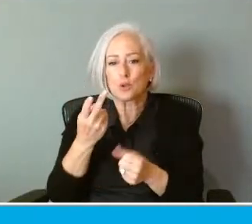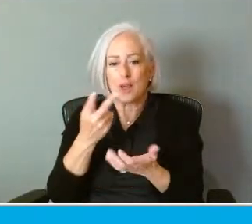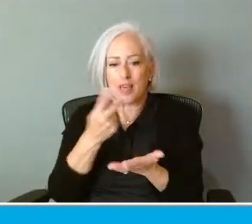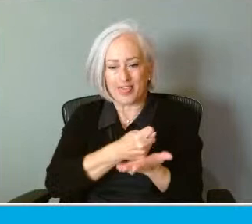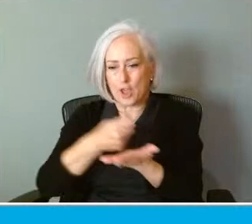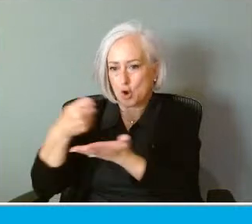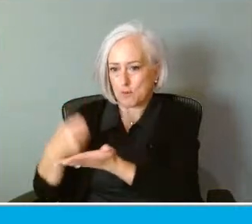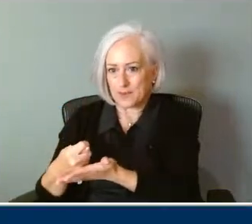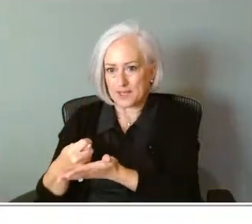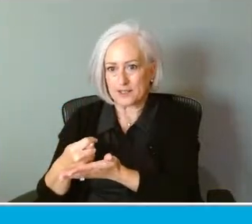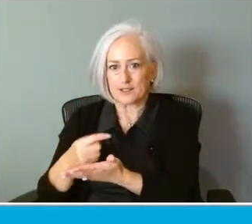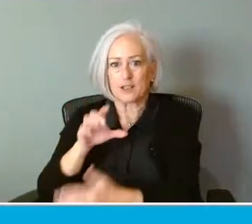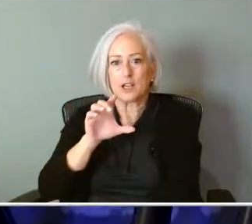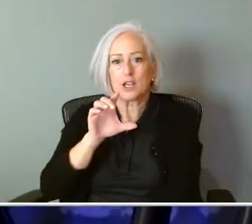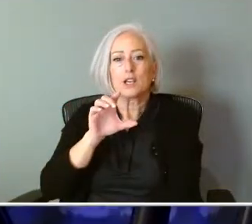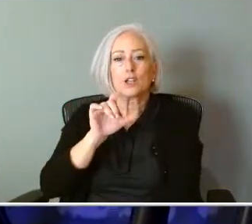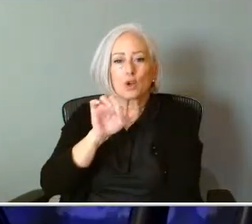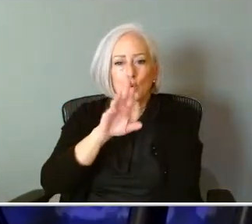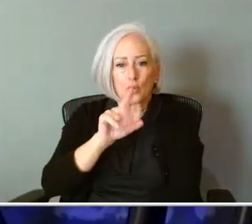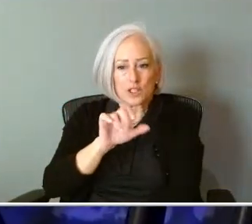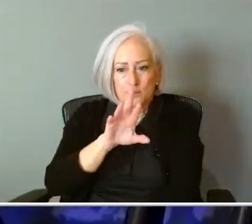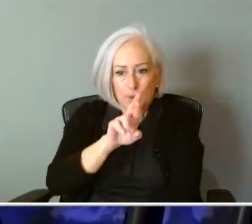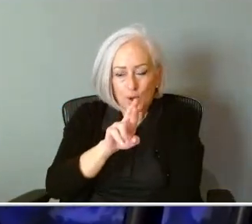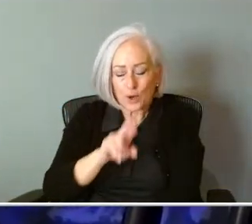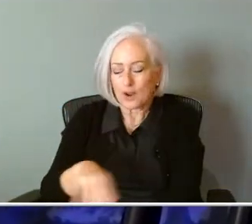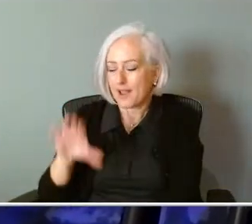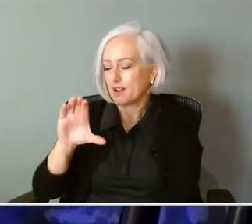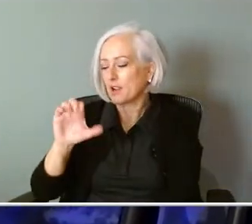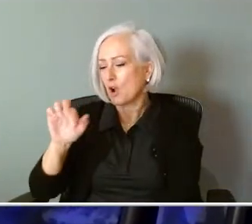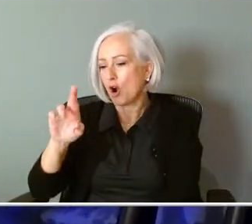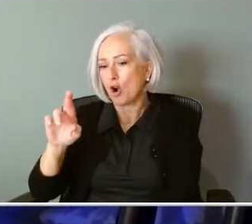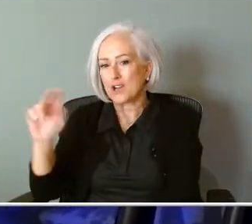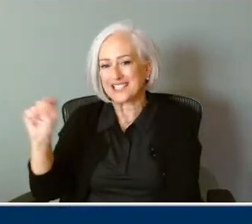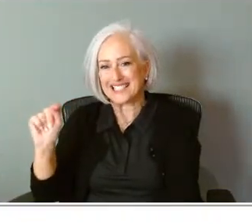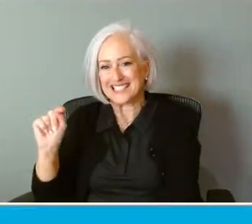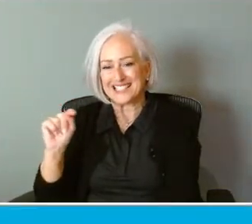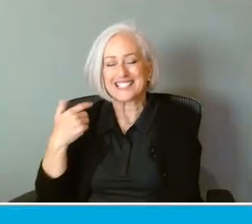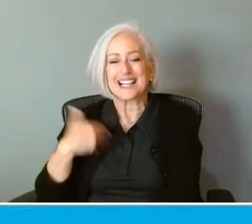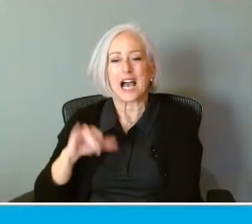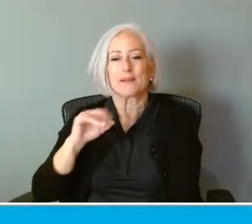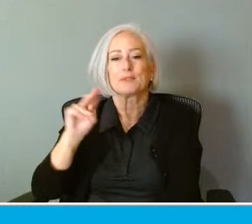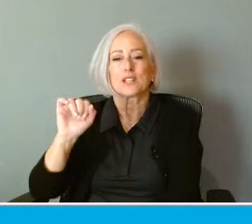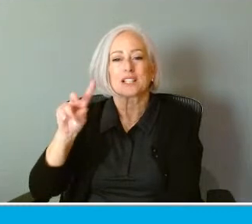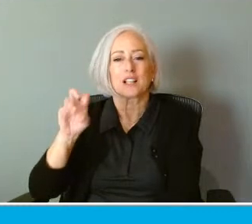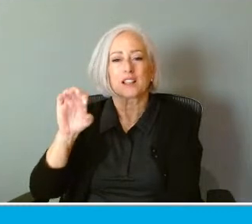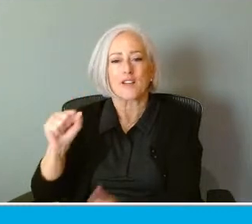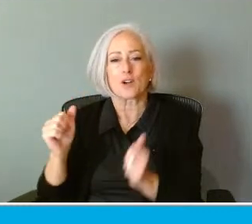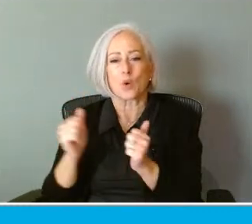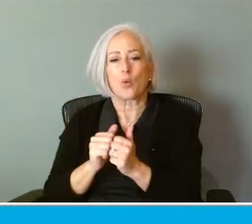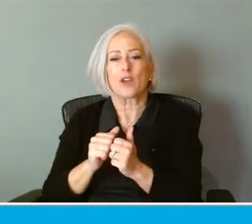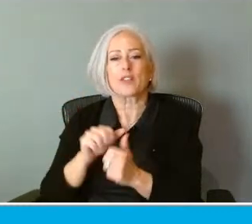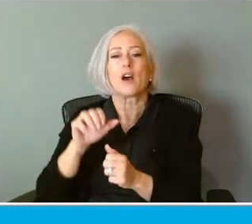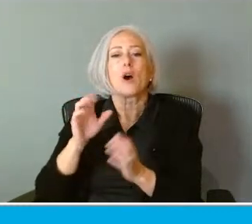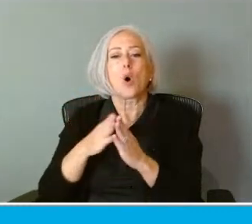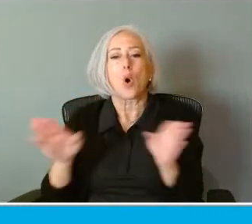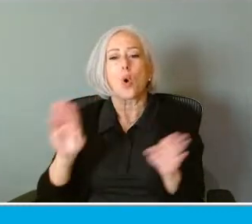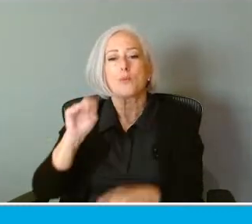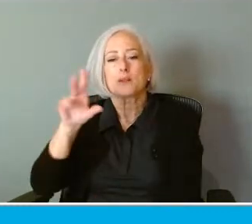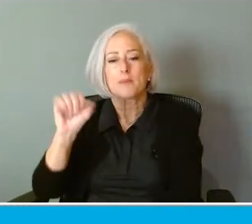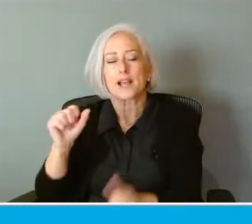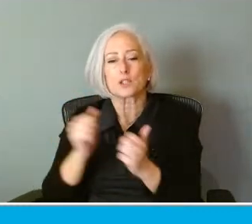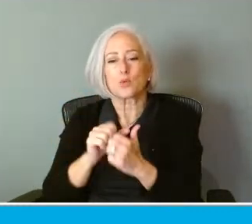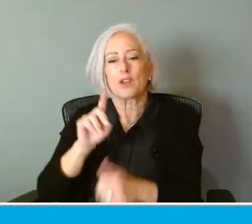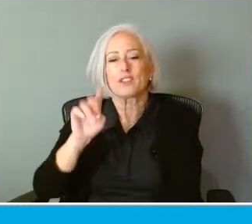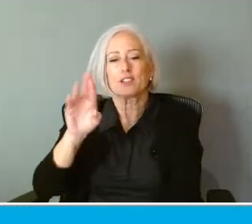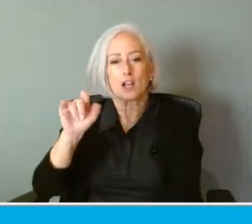CRISPR plus CAR T. I'm Jessica Lovell on the next Open Mics with Dr. Stites. Meet a woman now in remission and explore the science